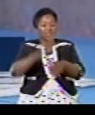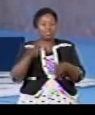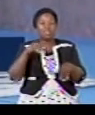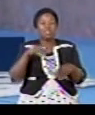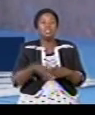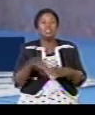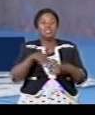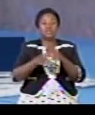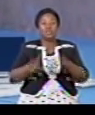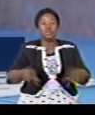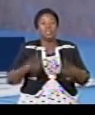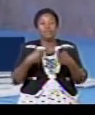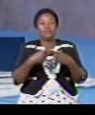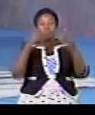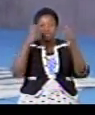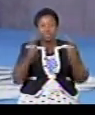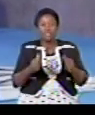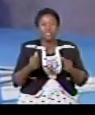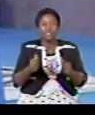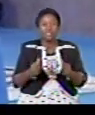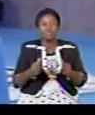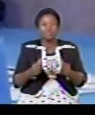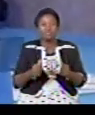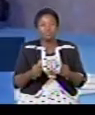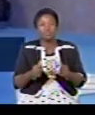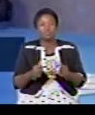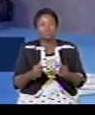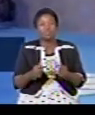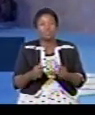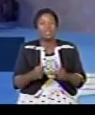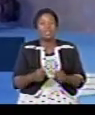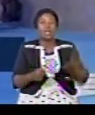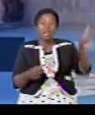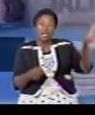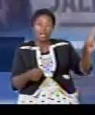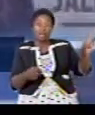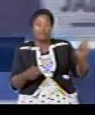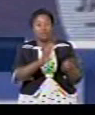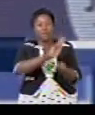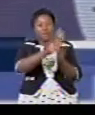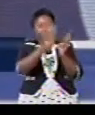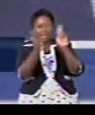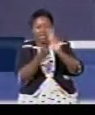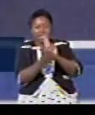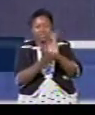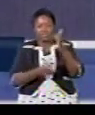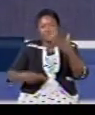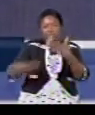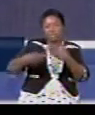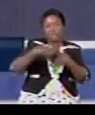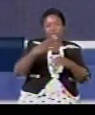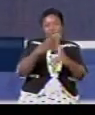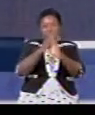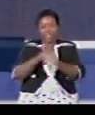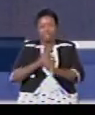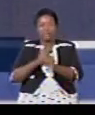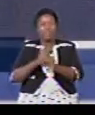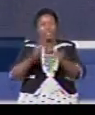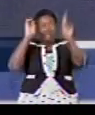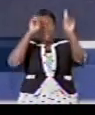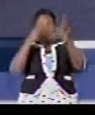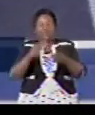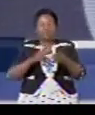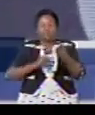your life. R, repentant returnee, received. It was returning from the far